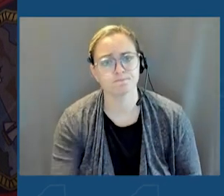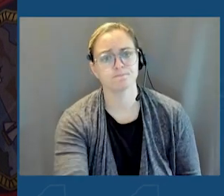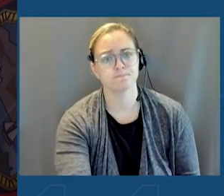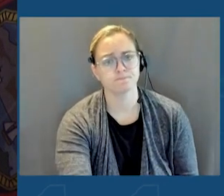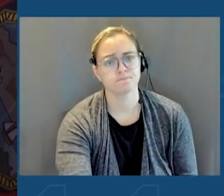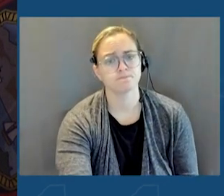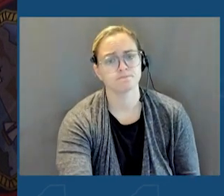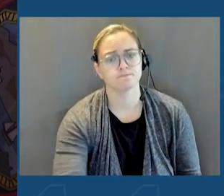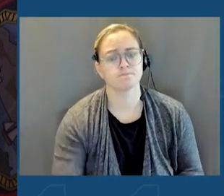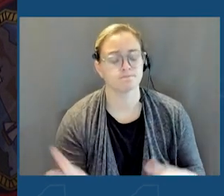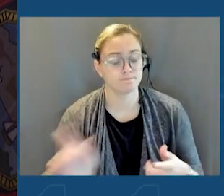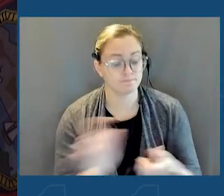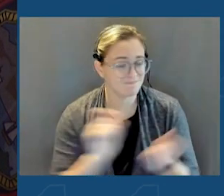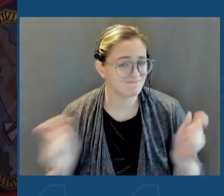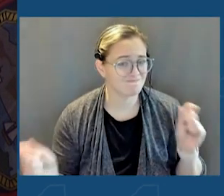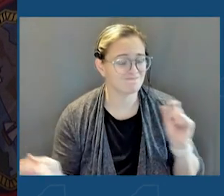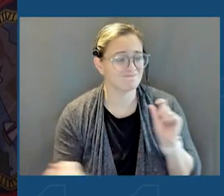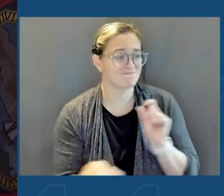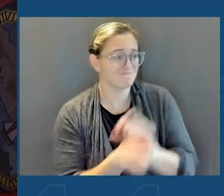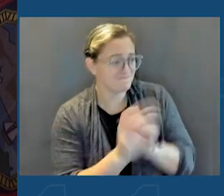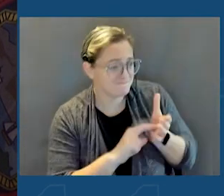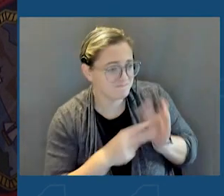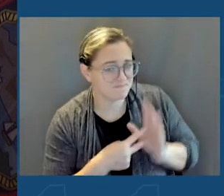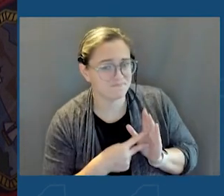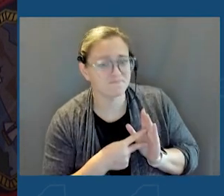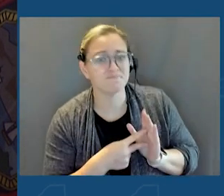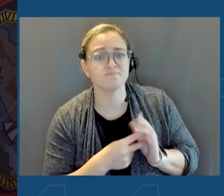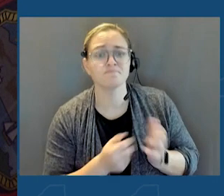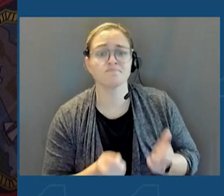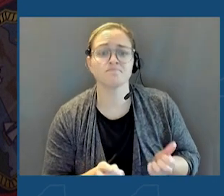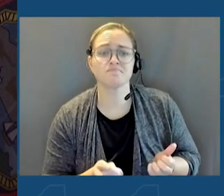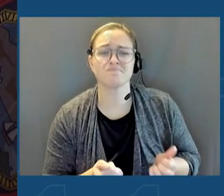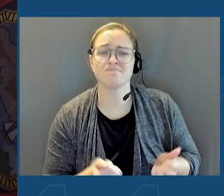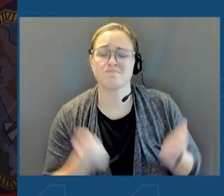turn endangered the lives of millions of American women.